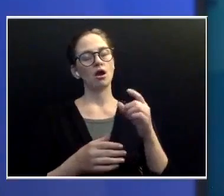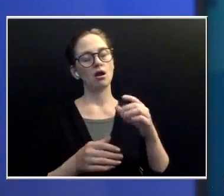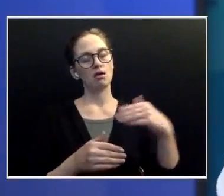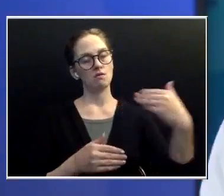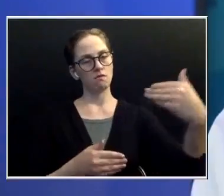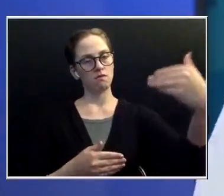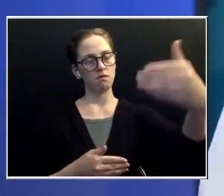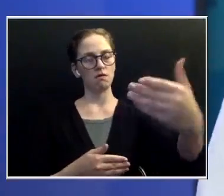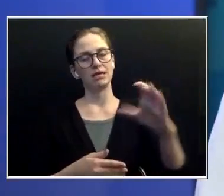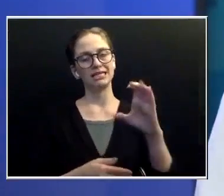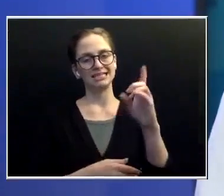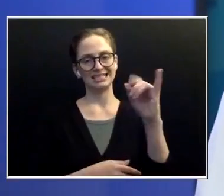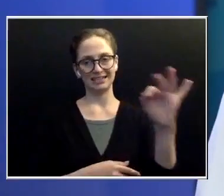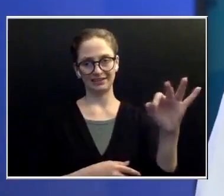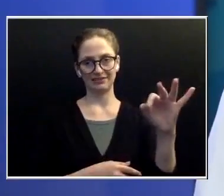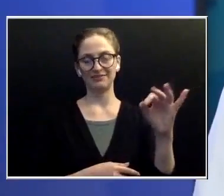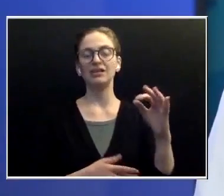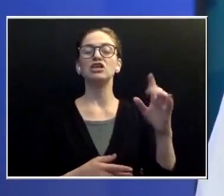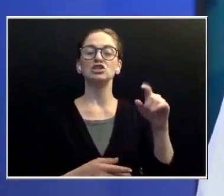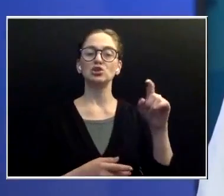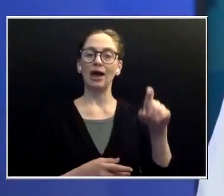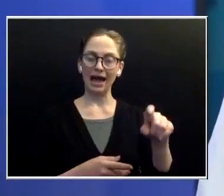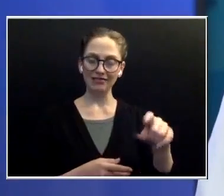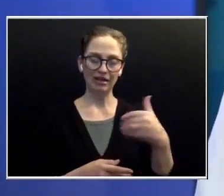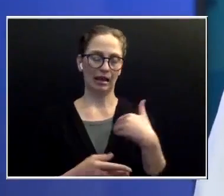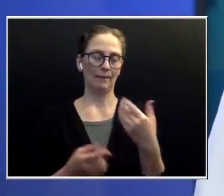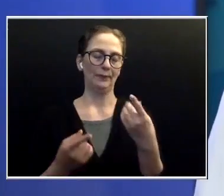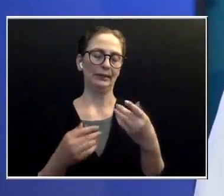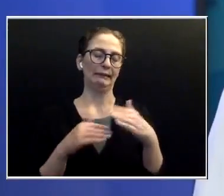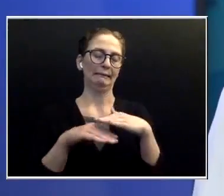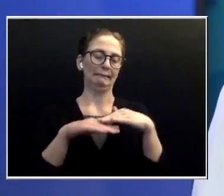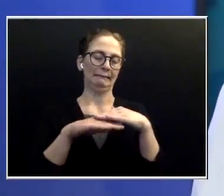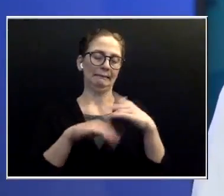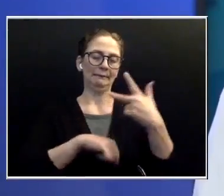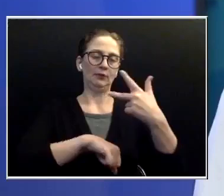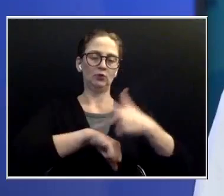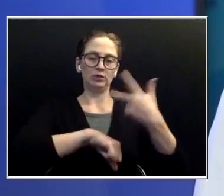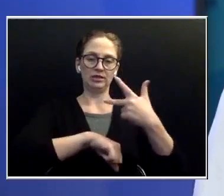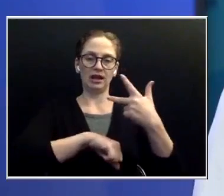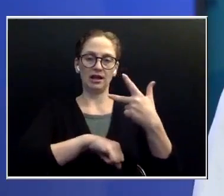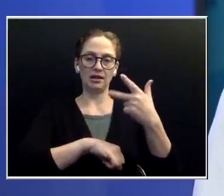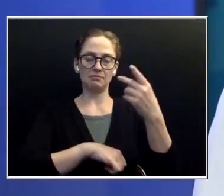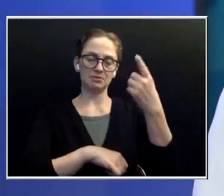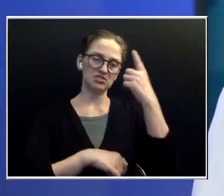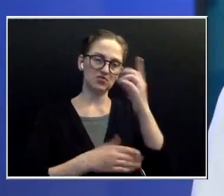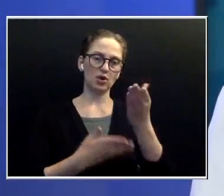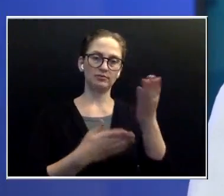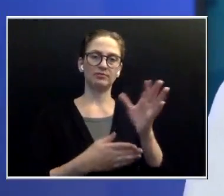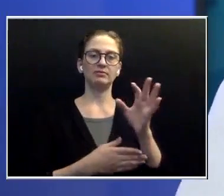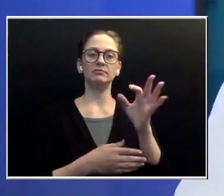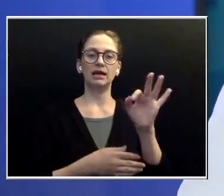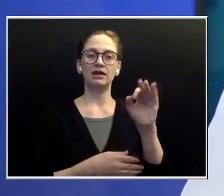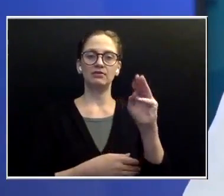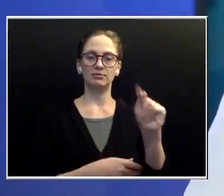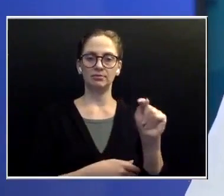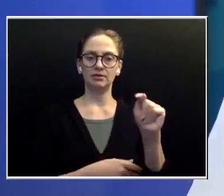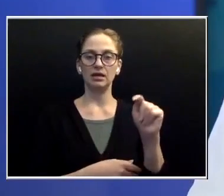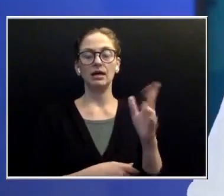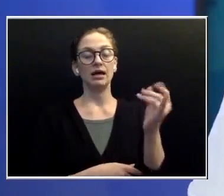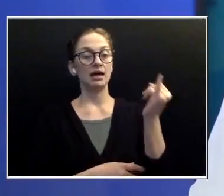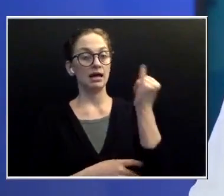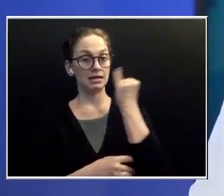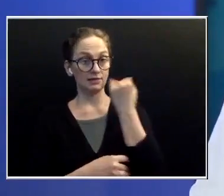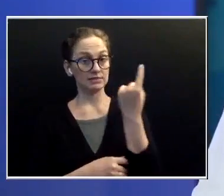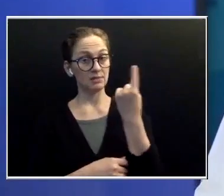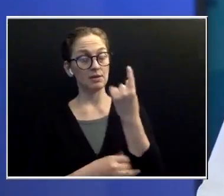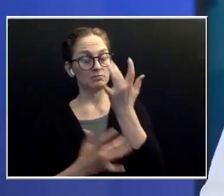3 episodes to be qualified for C. diff. And now the guidelines also added patients with C. diff if they do not respond to therapy. If someone is really sick in the hospital,